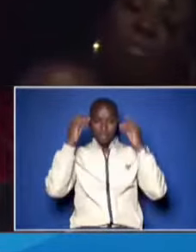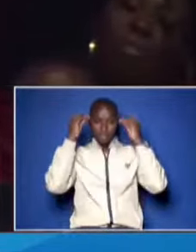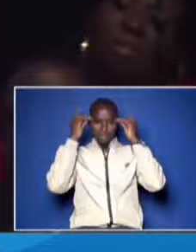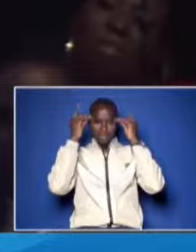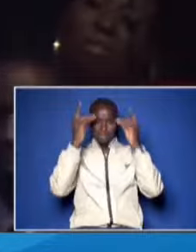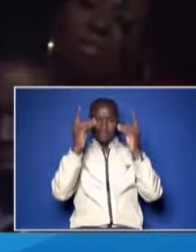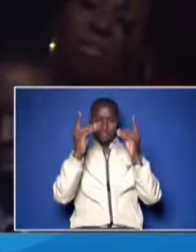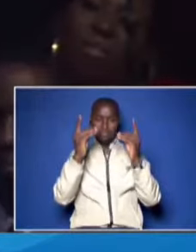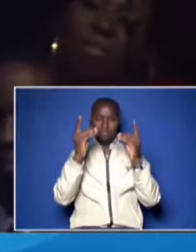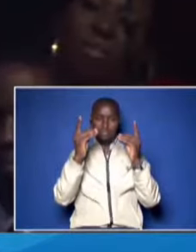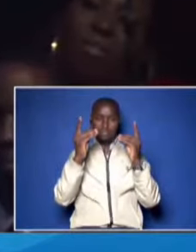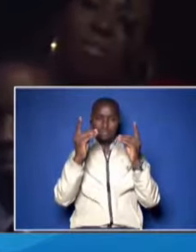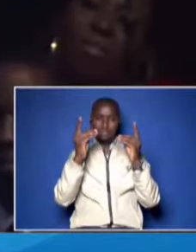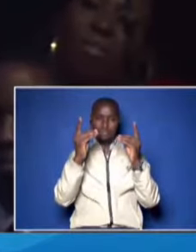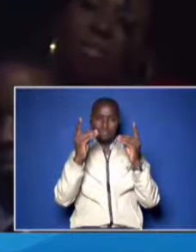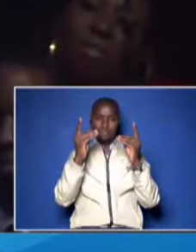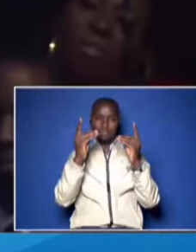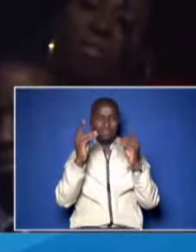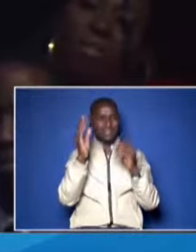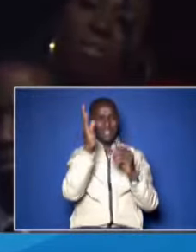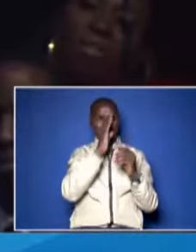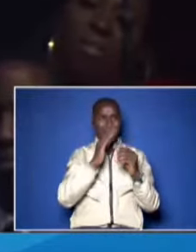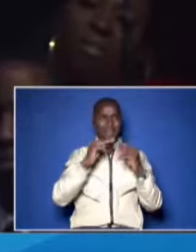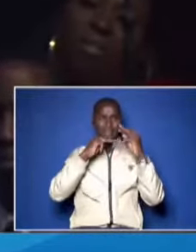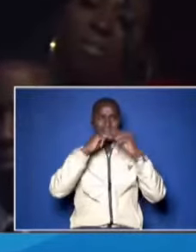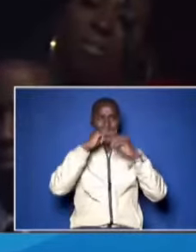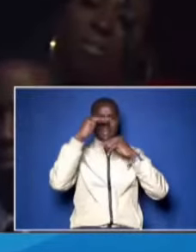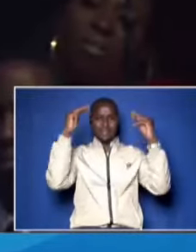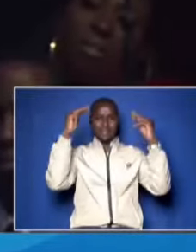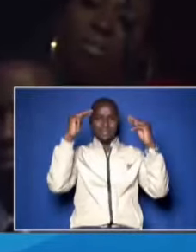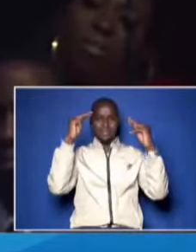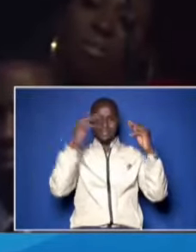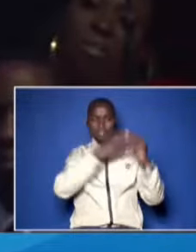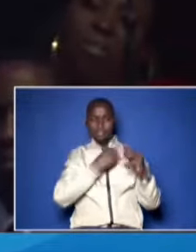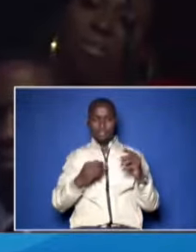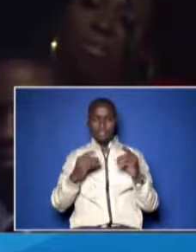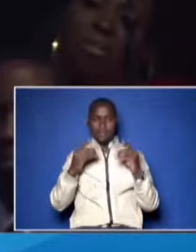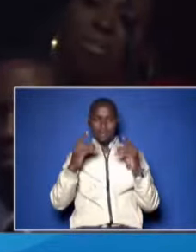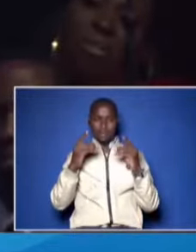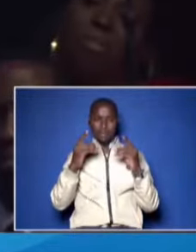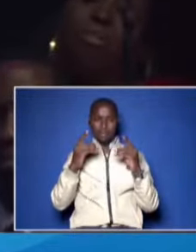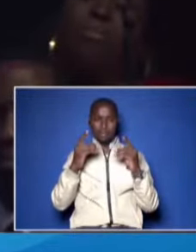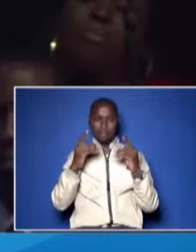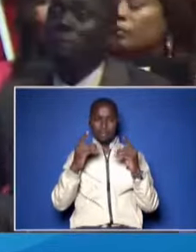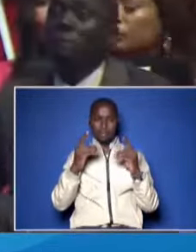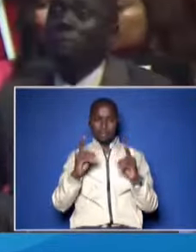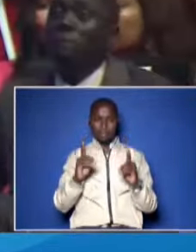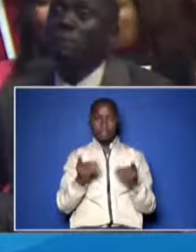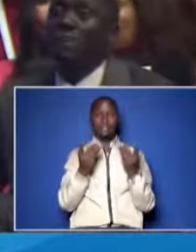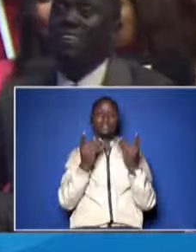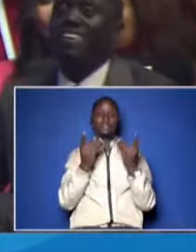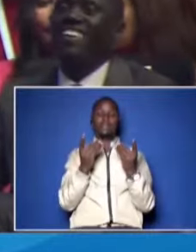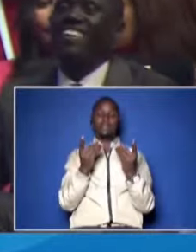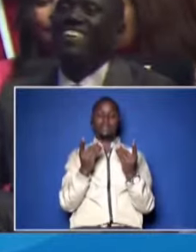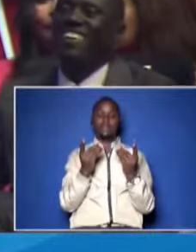I am not going to get to heaven and discover how much I missed on